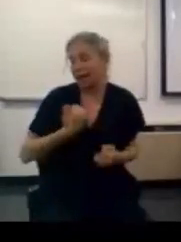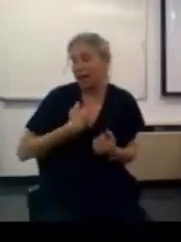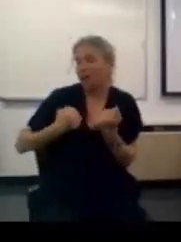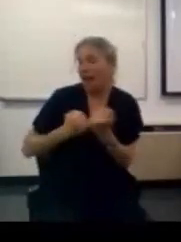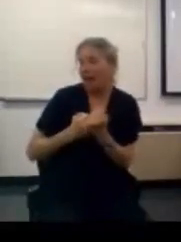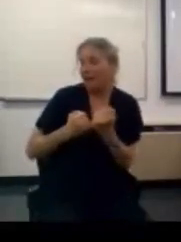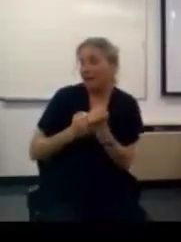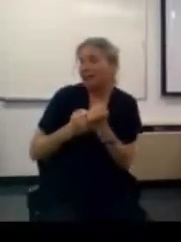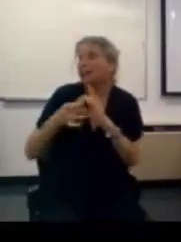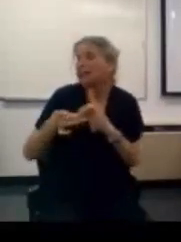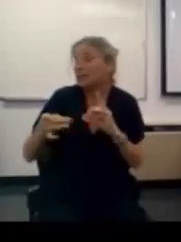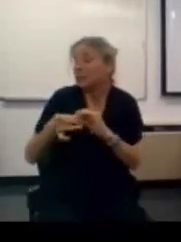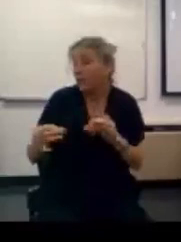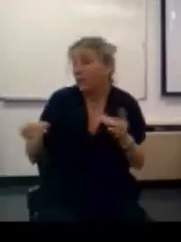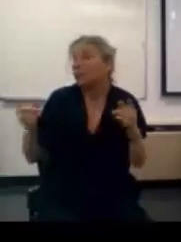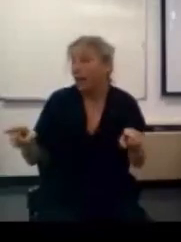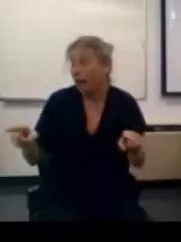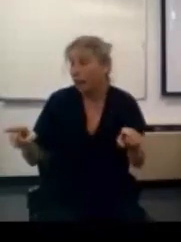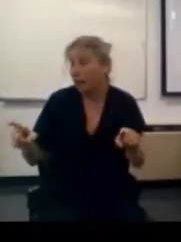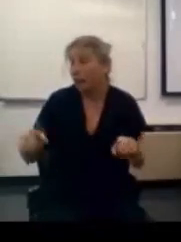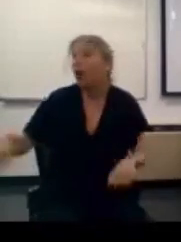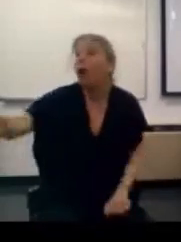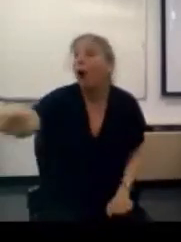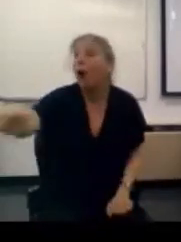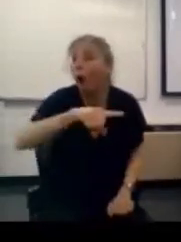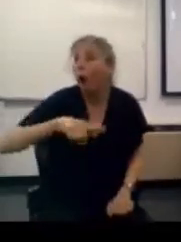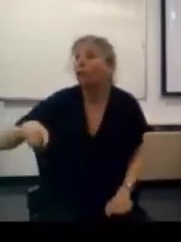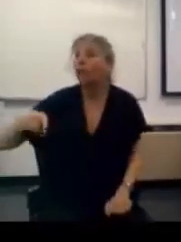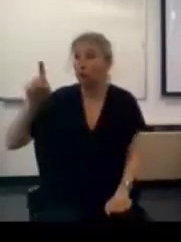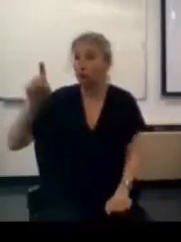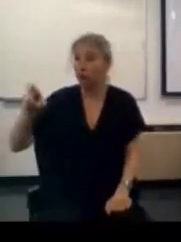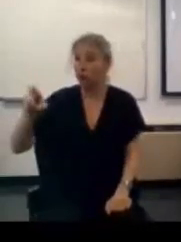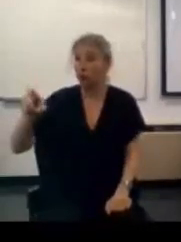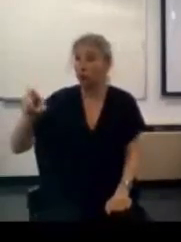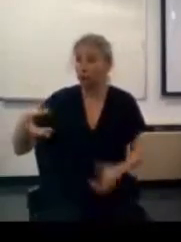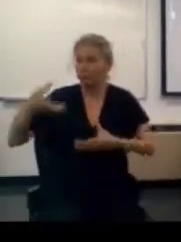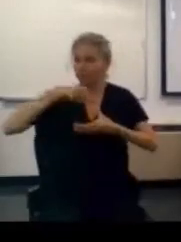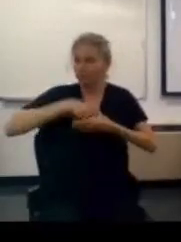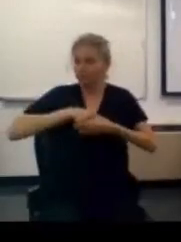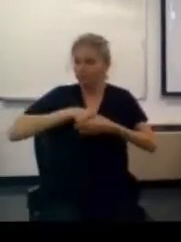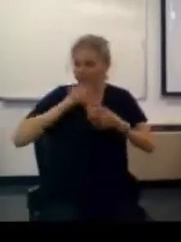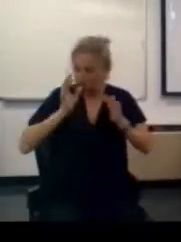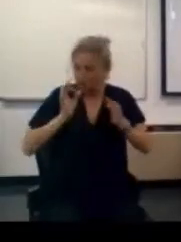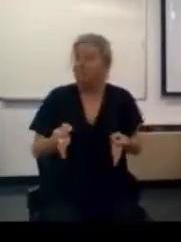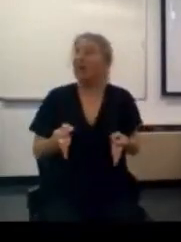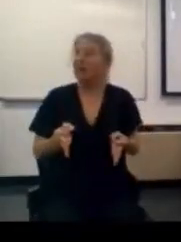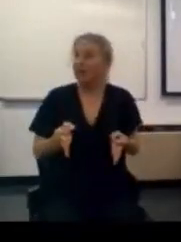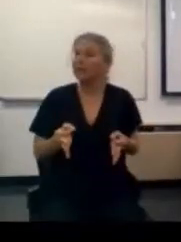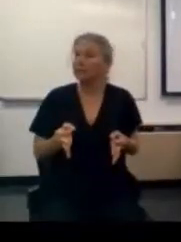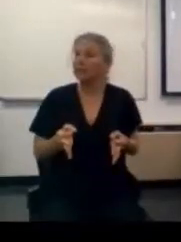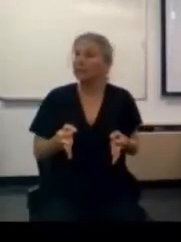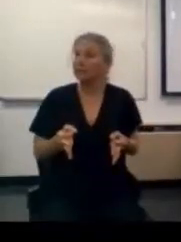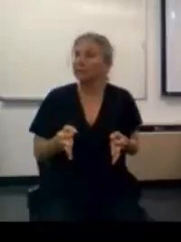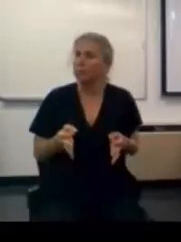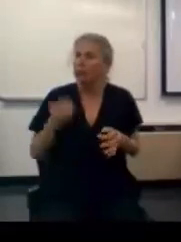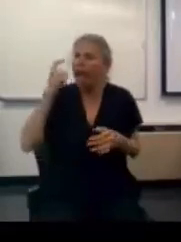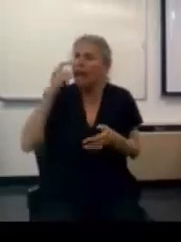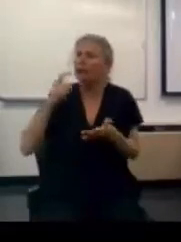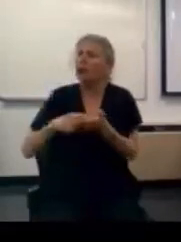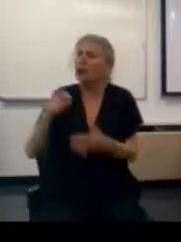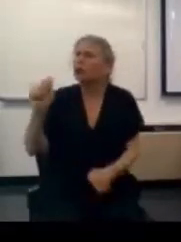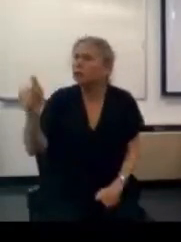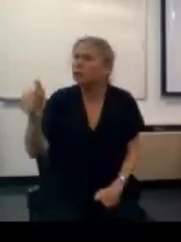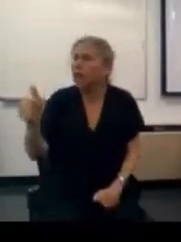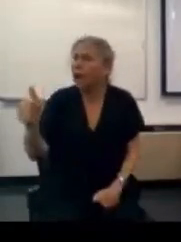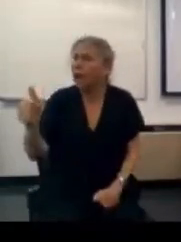So one last self-advocacy story, and it's something that I think all of us should really put into our heads to decide,